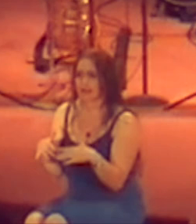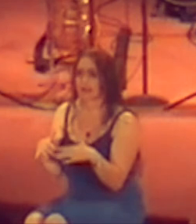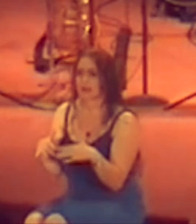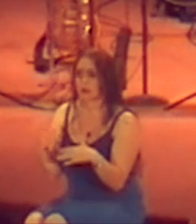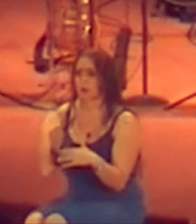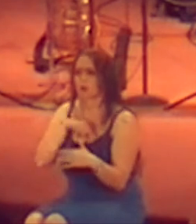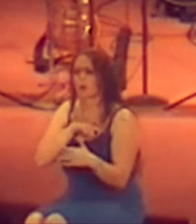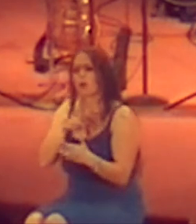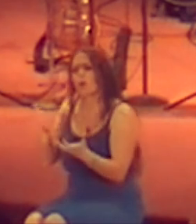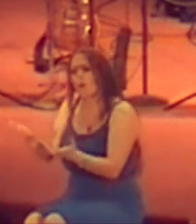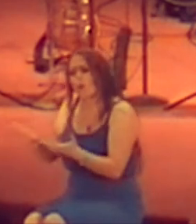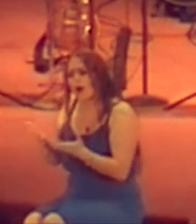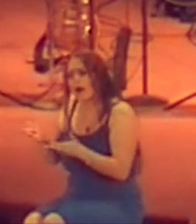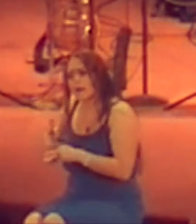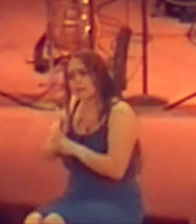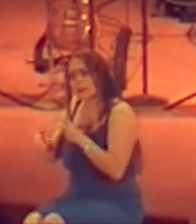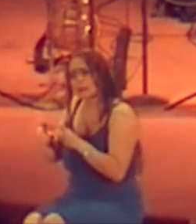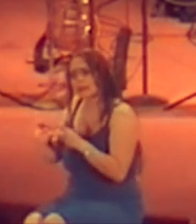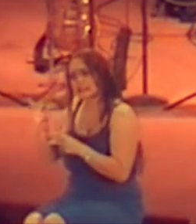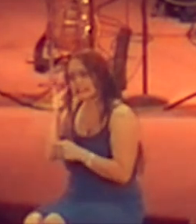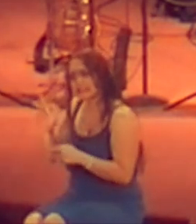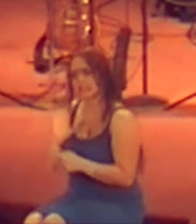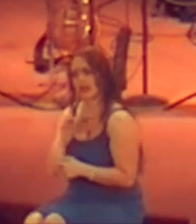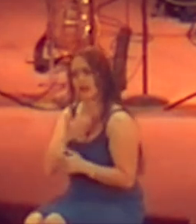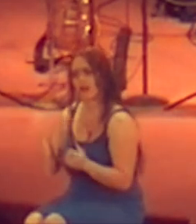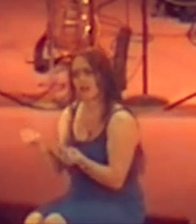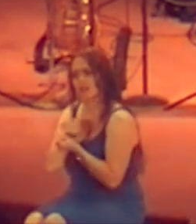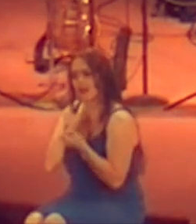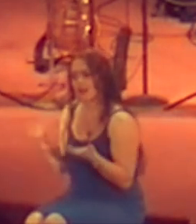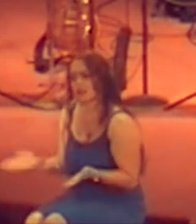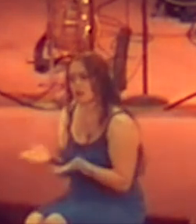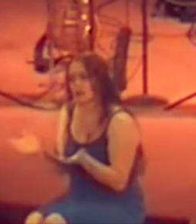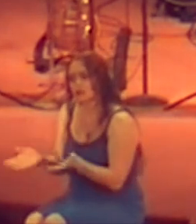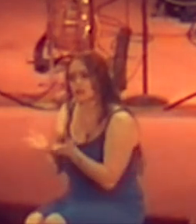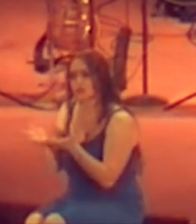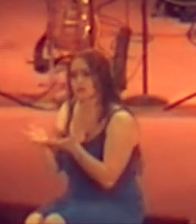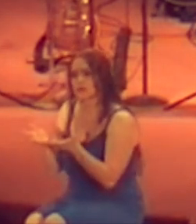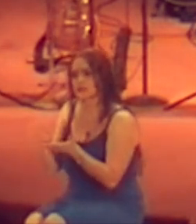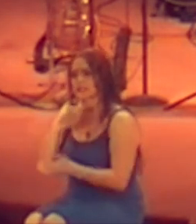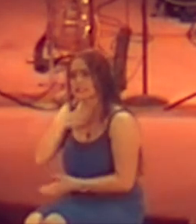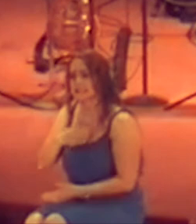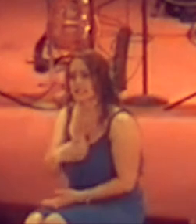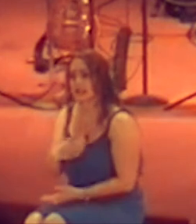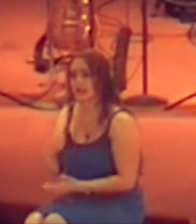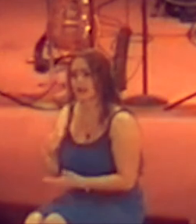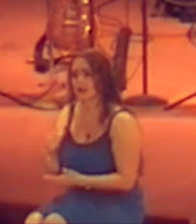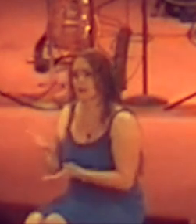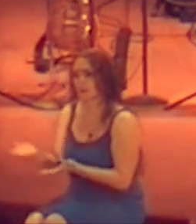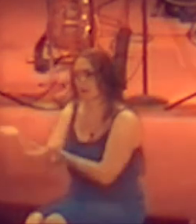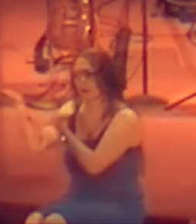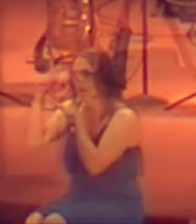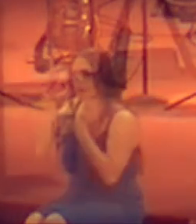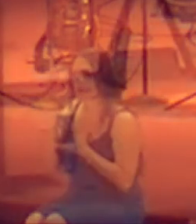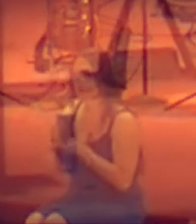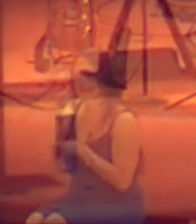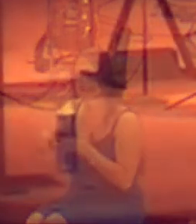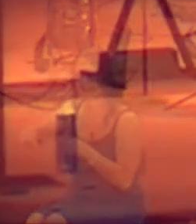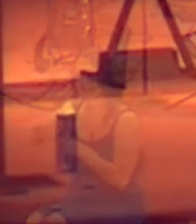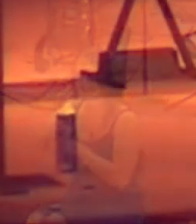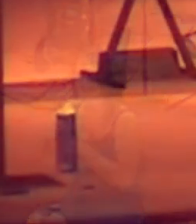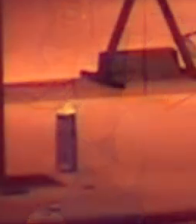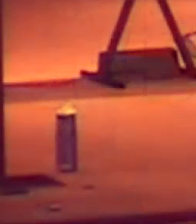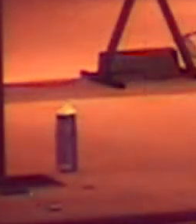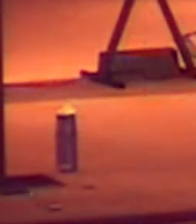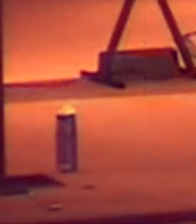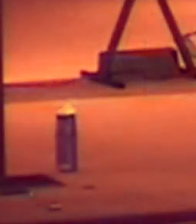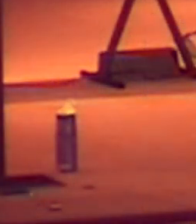We should want people to recognize our love, our encouragement, our desire to bring the kingdom here. As Christians,